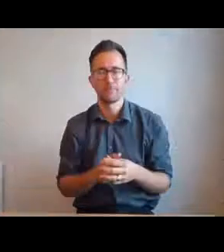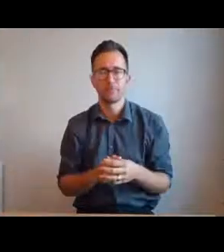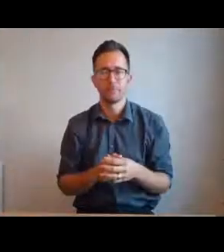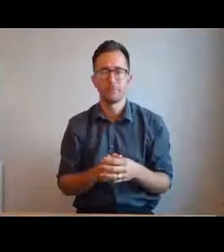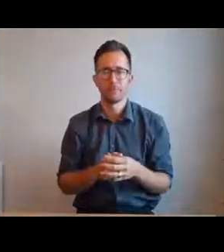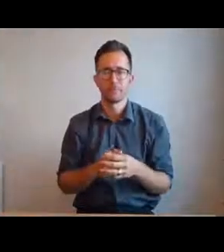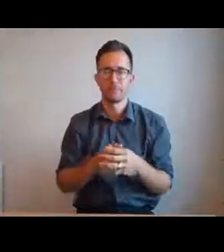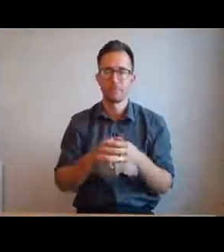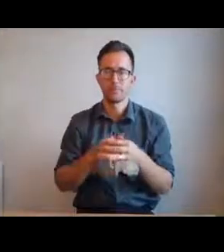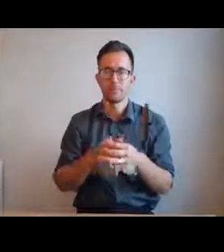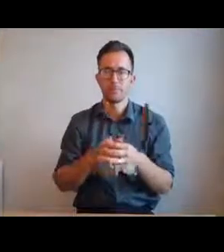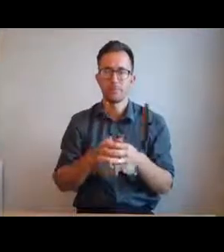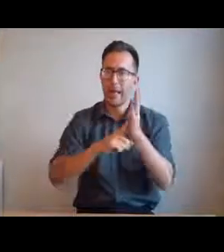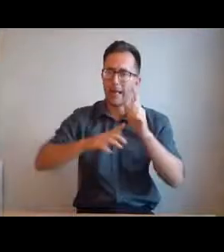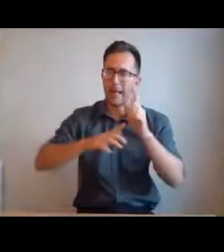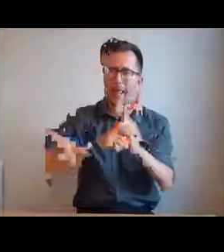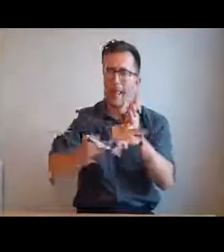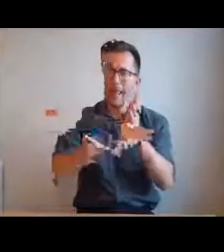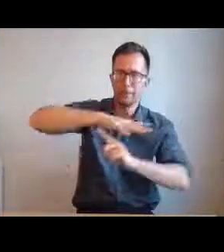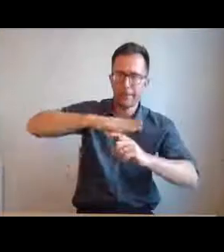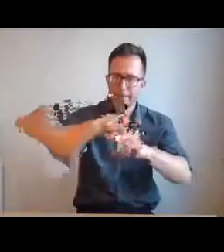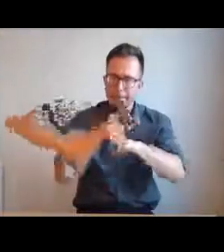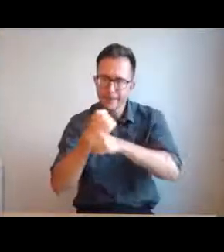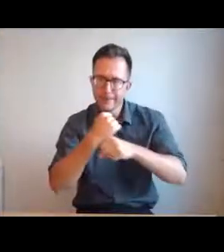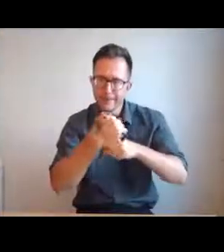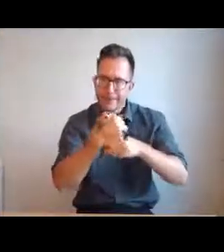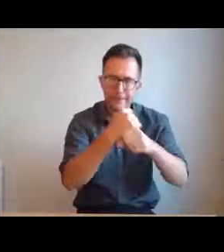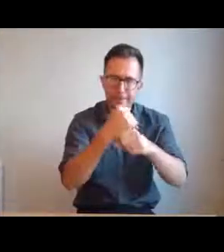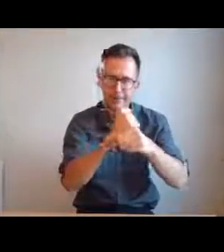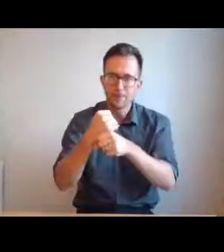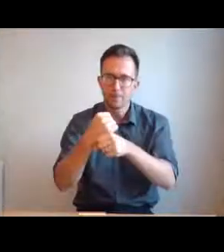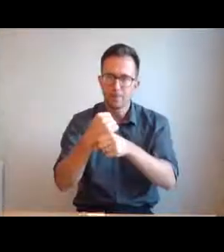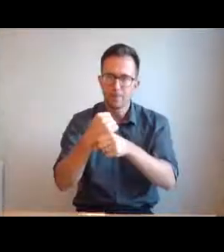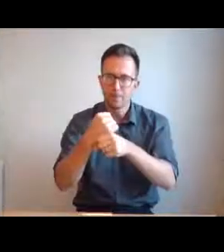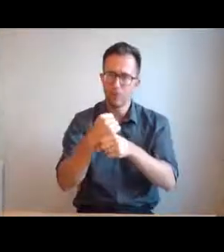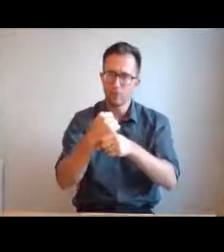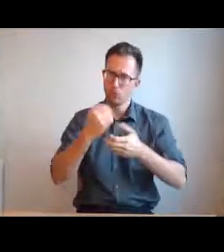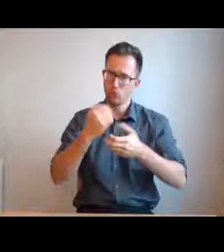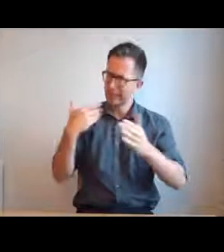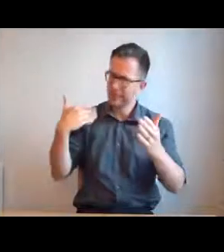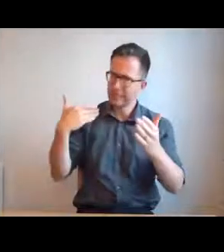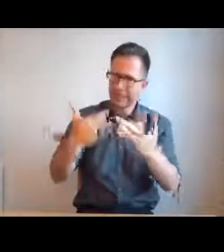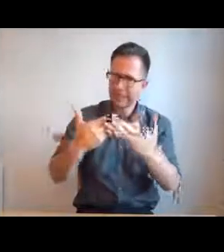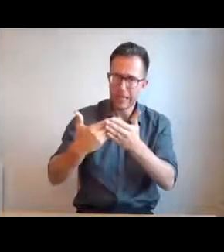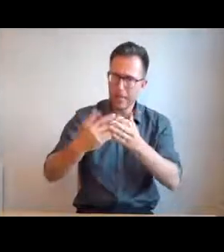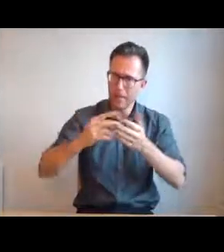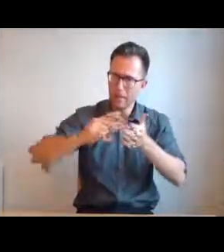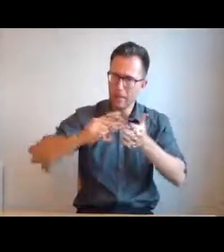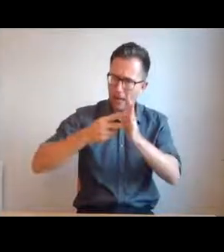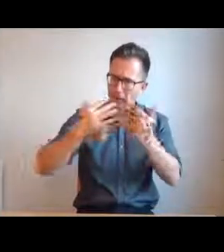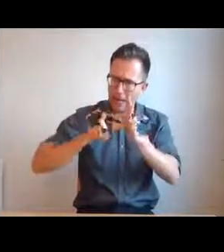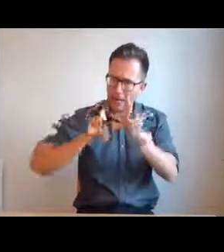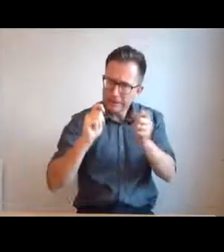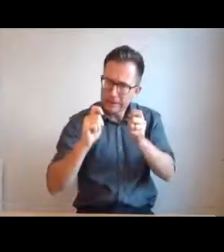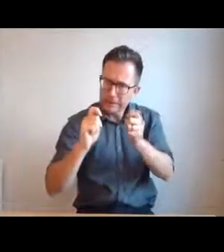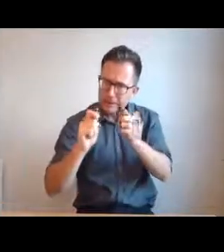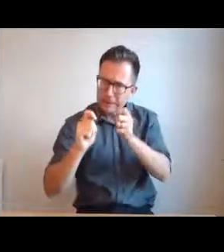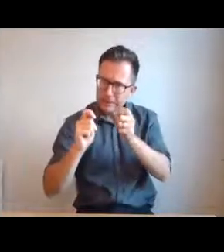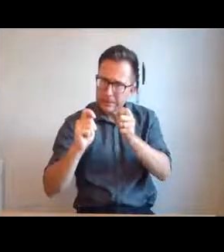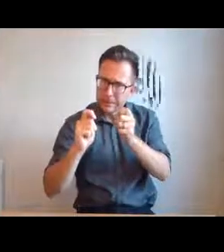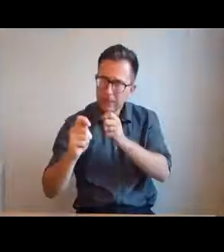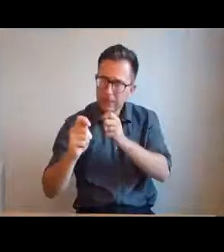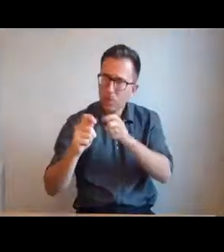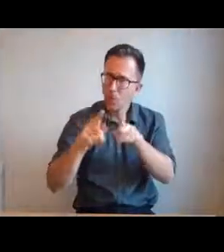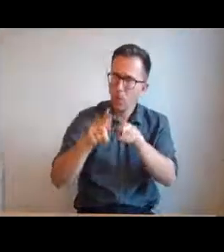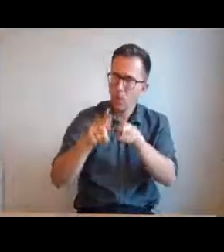Onto landscaping. As we've progressed the design of Lower Thames Crossing, we've also developed more detailed landscaping proposals